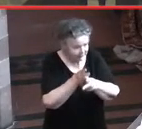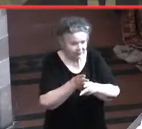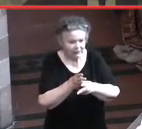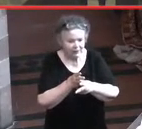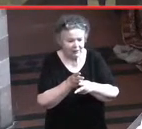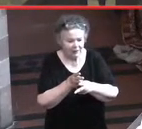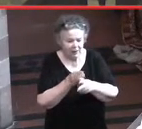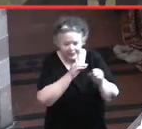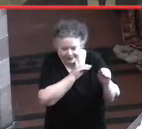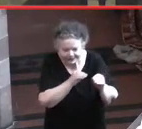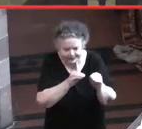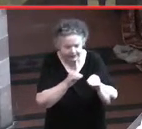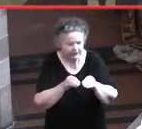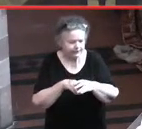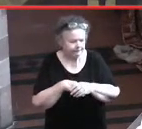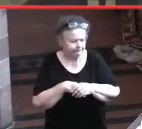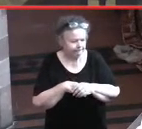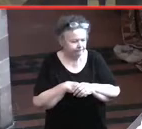and teachers.